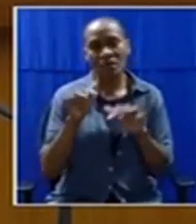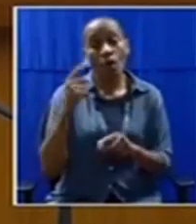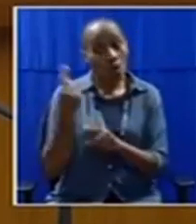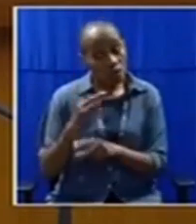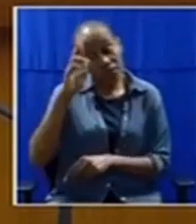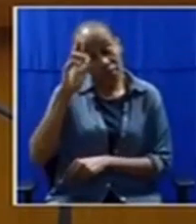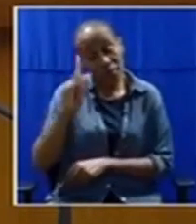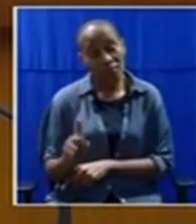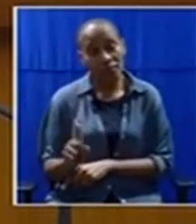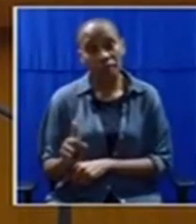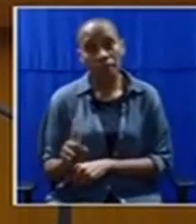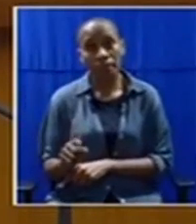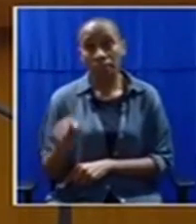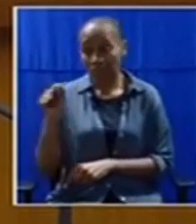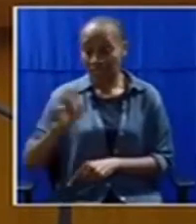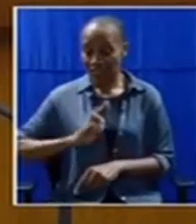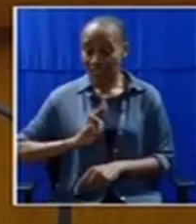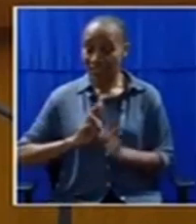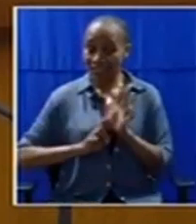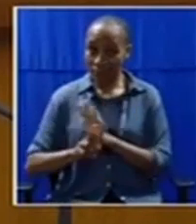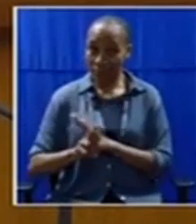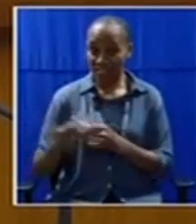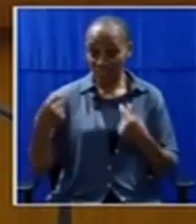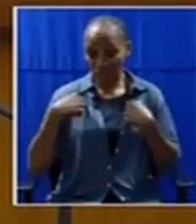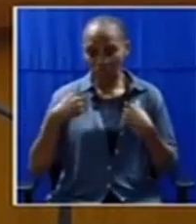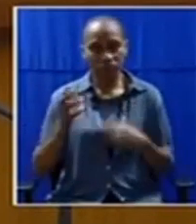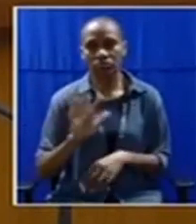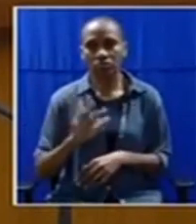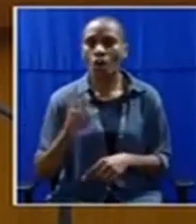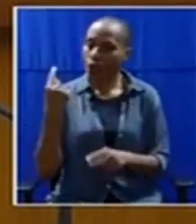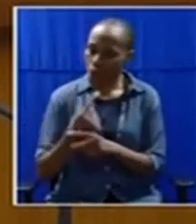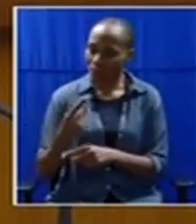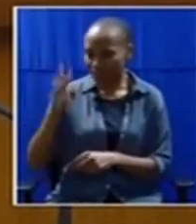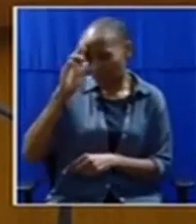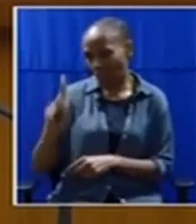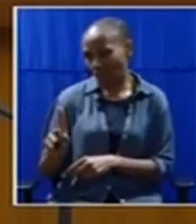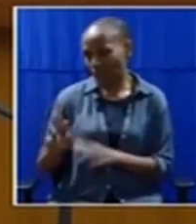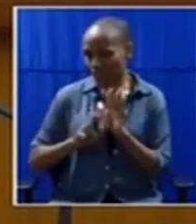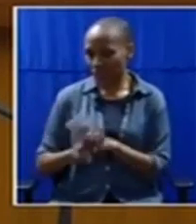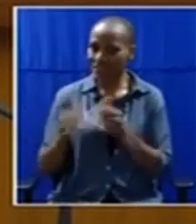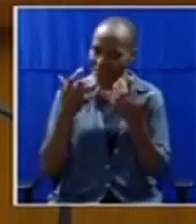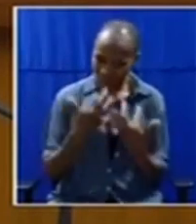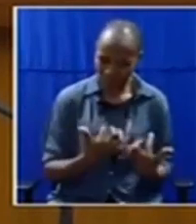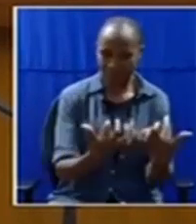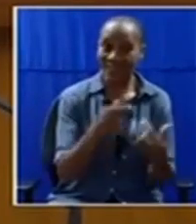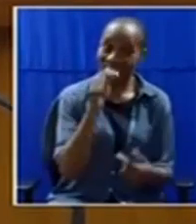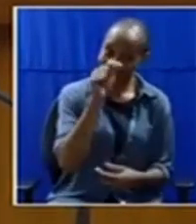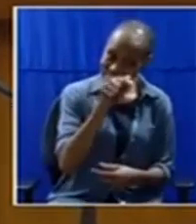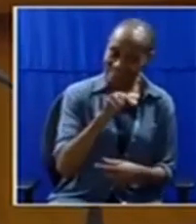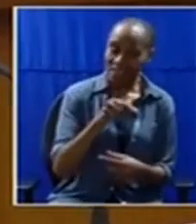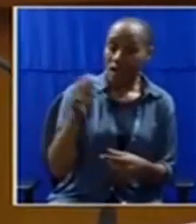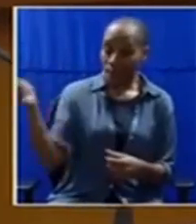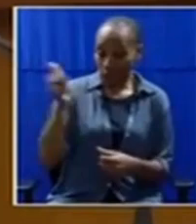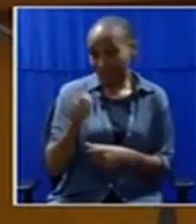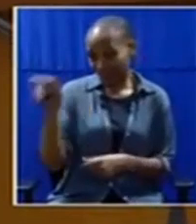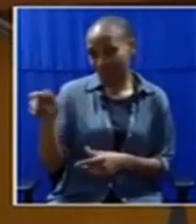remember that you are not representing your jacket, but the electorate who gave you a political mandate to be here.